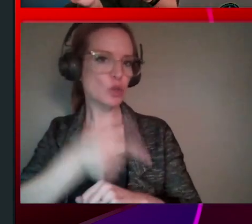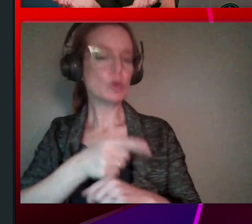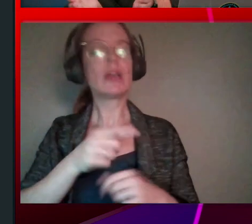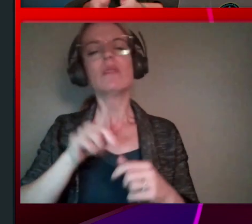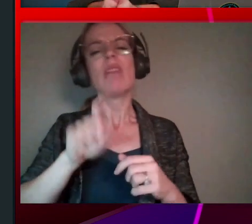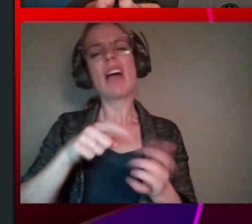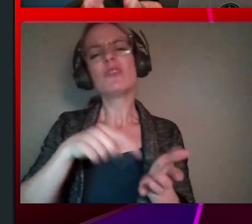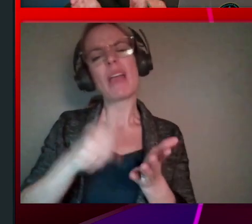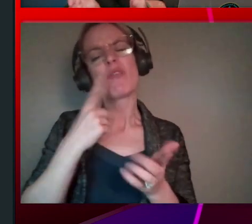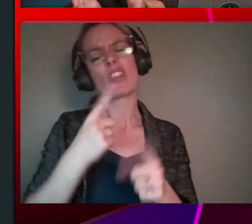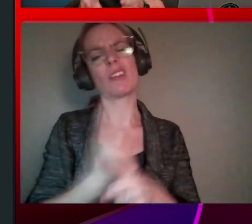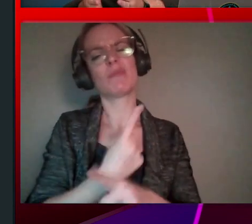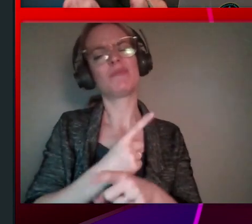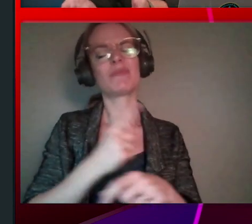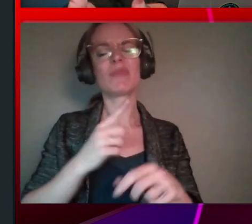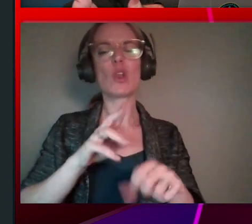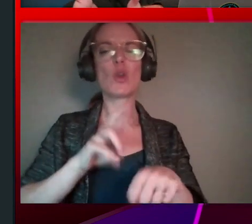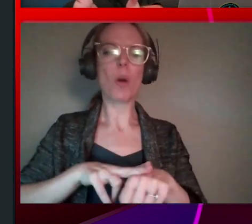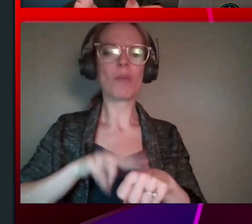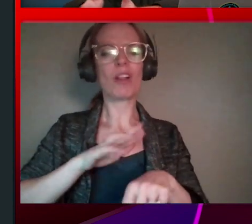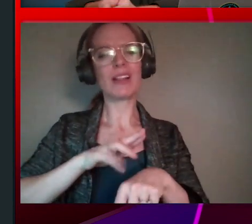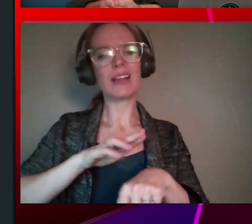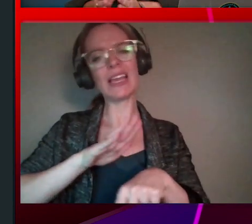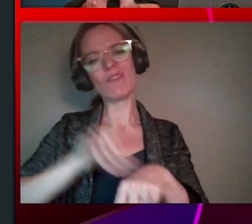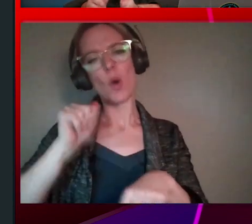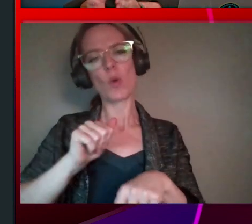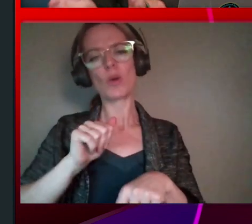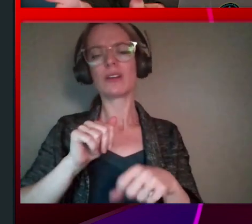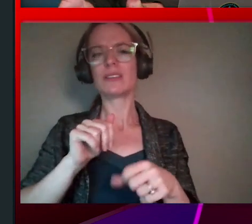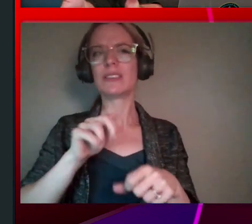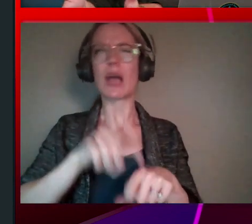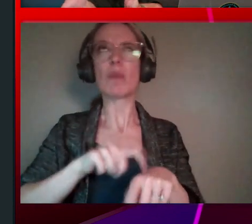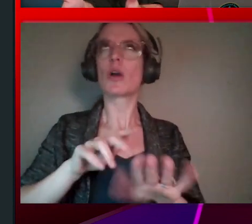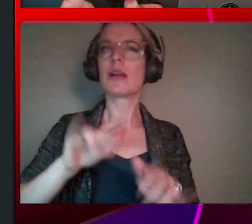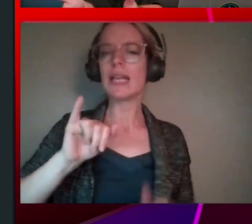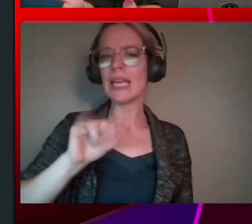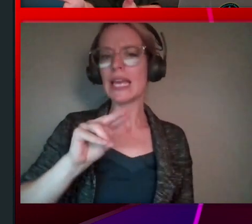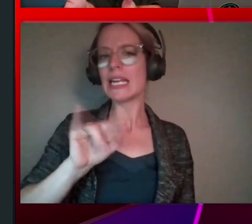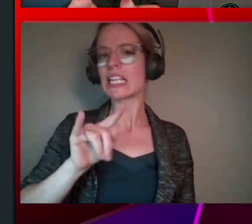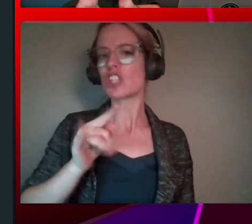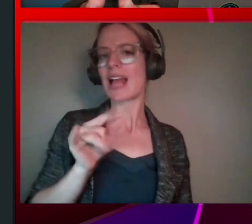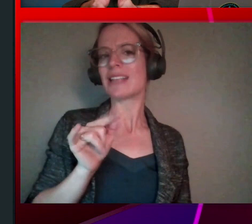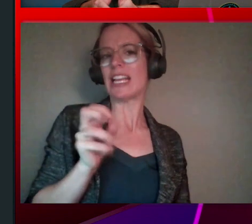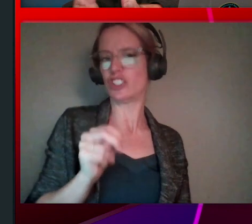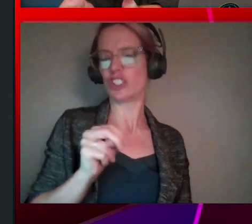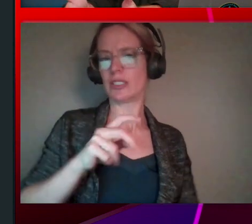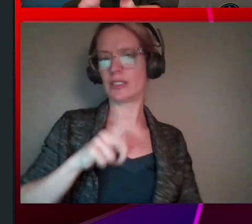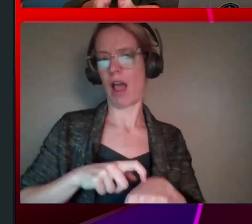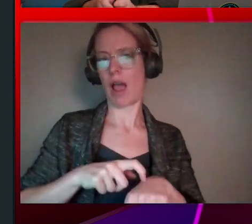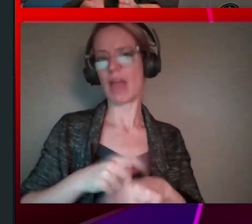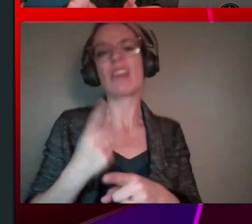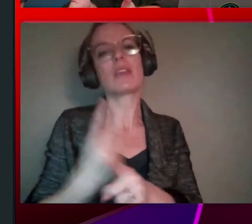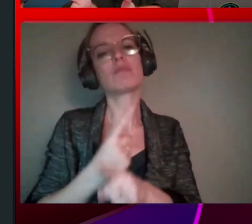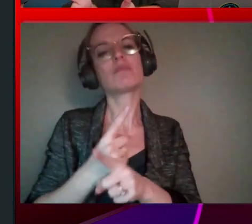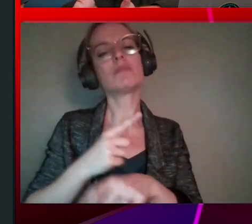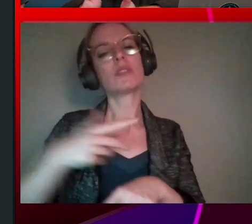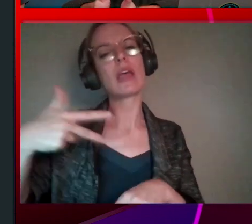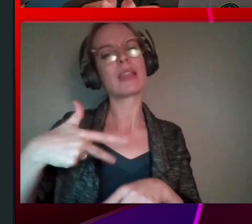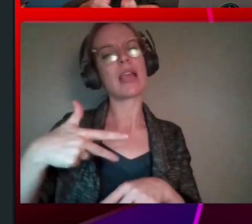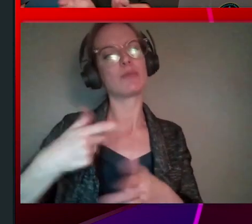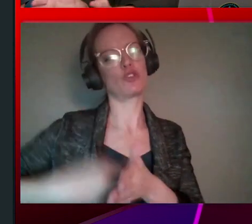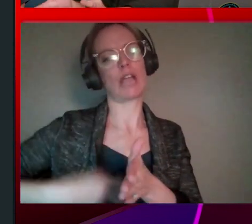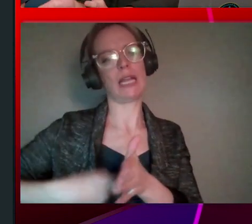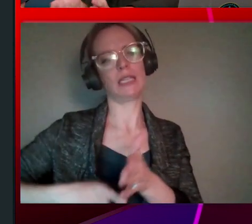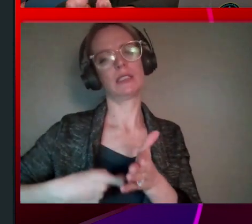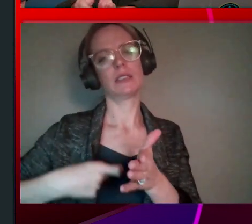it's not invoke time, I guess, it's initialization time at the normal Lambda rate that is involved in creating those